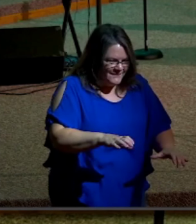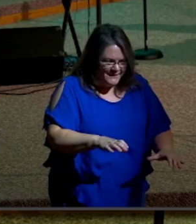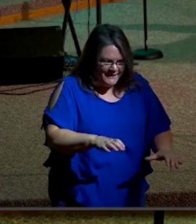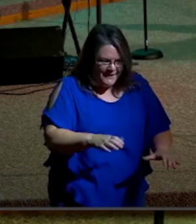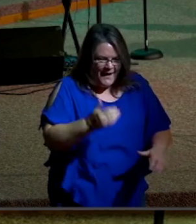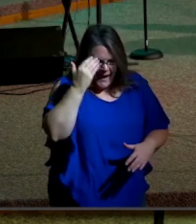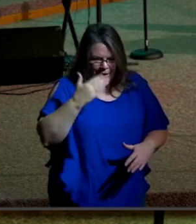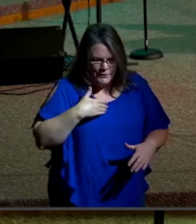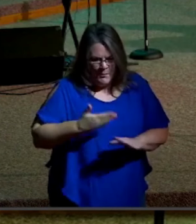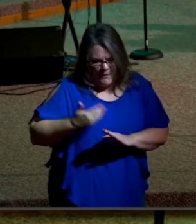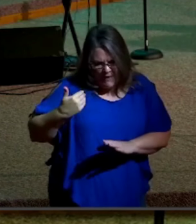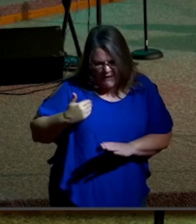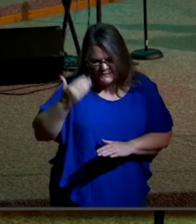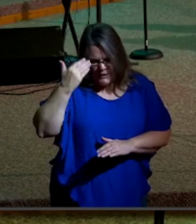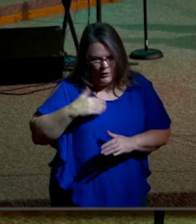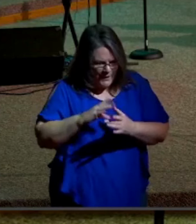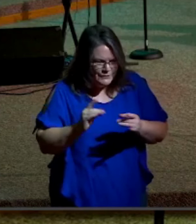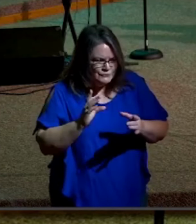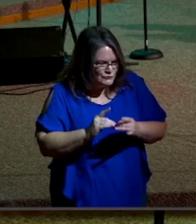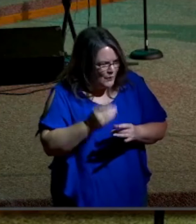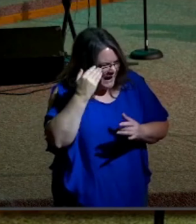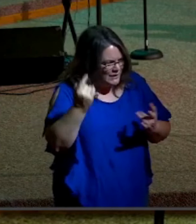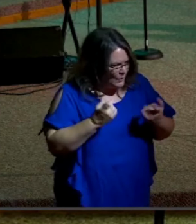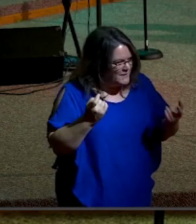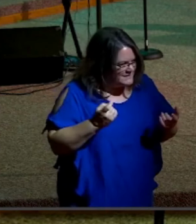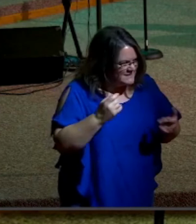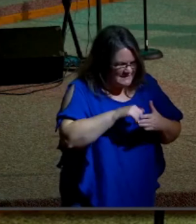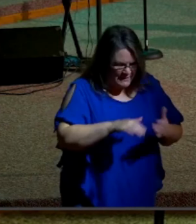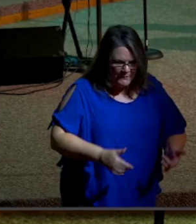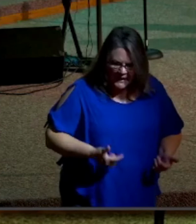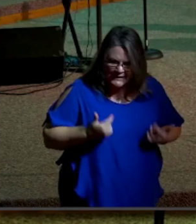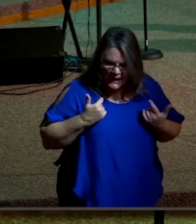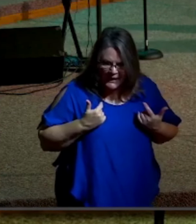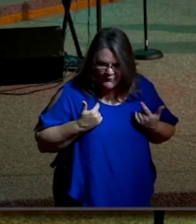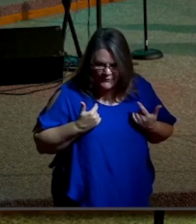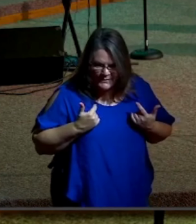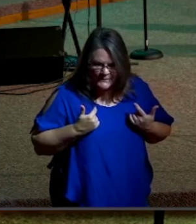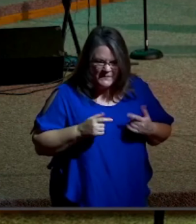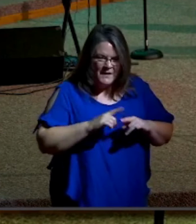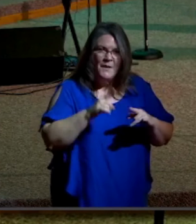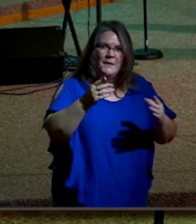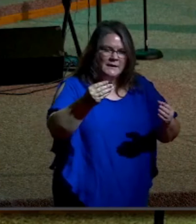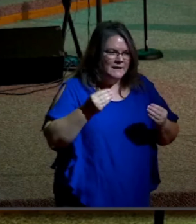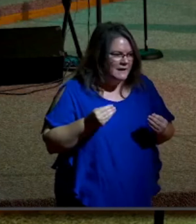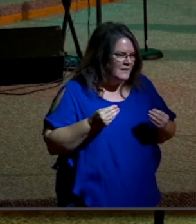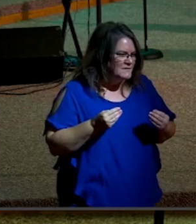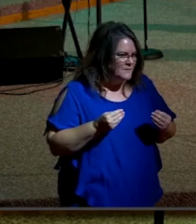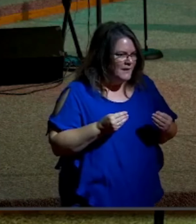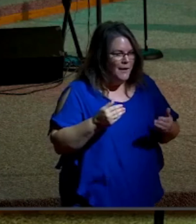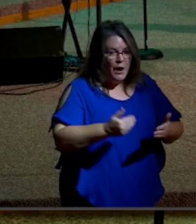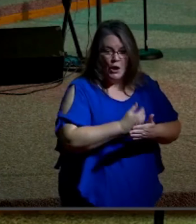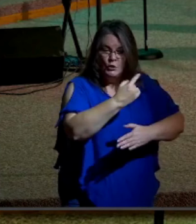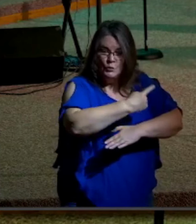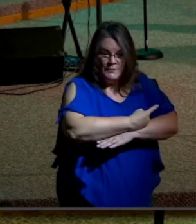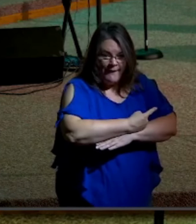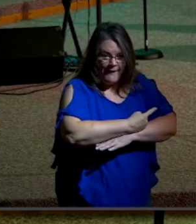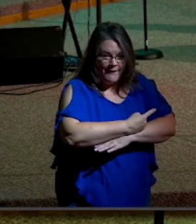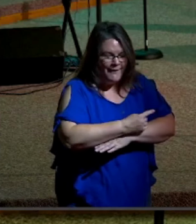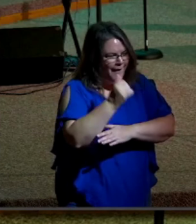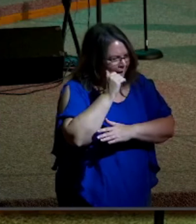past. I know my story. I know the sins that I've had in my life. But yet he gives me a new day each day. And